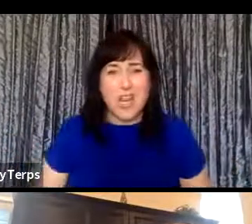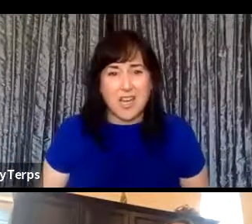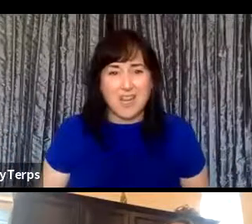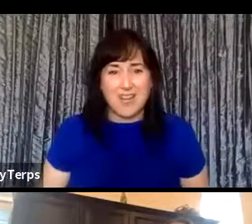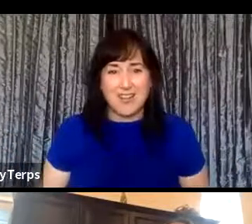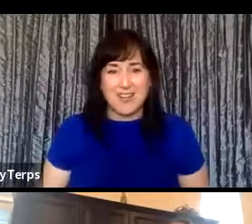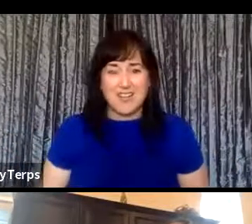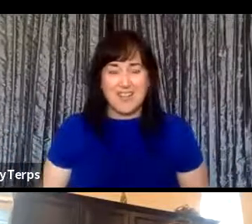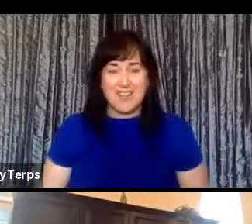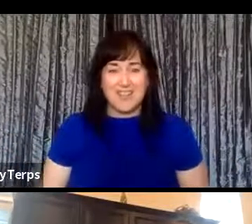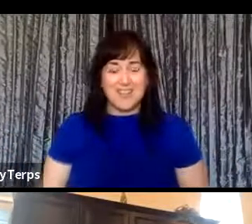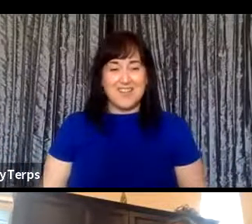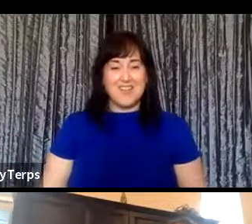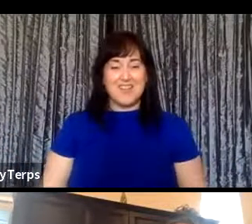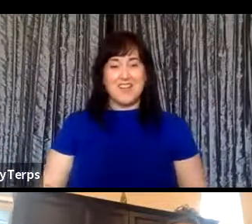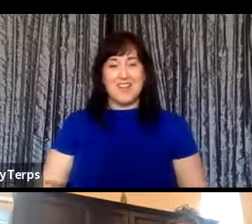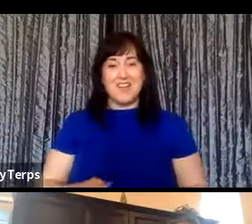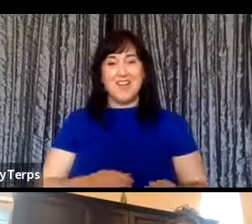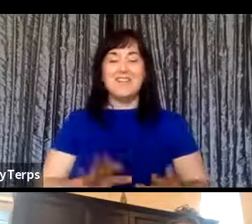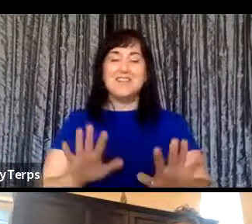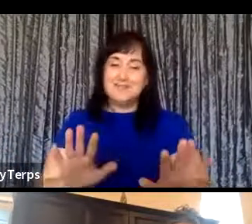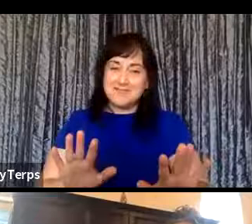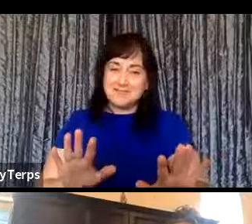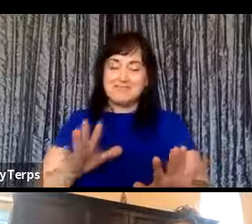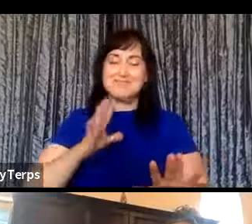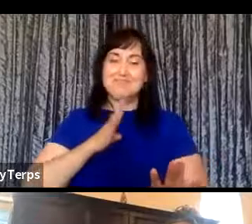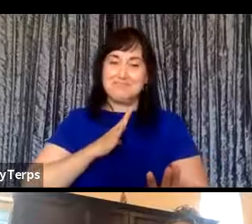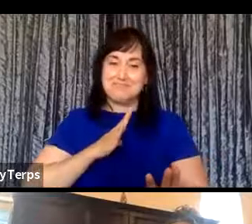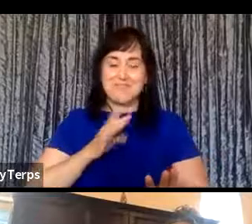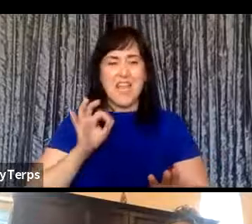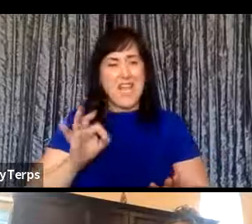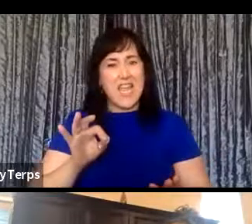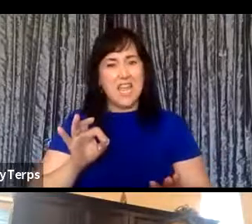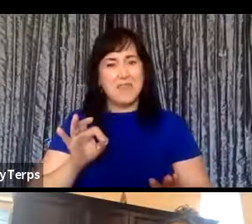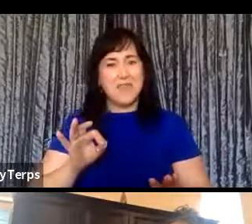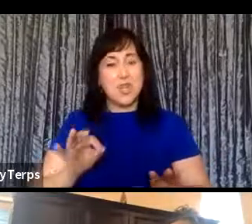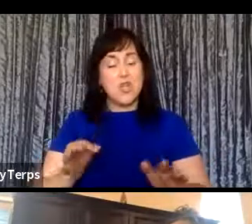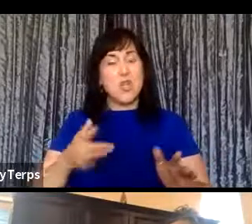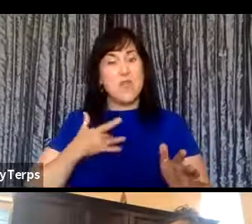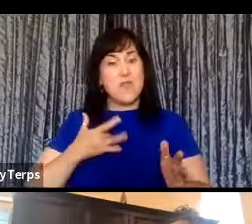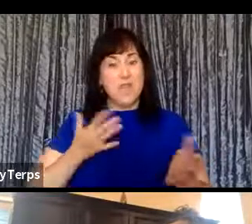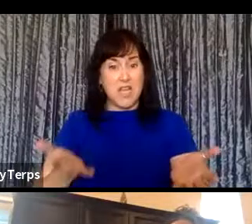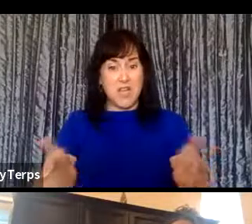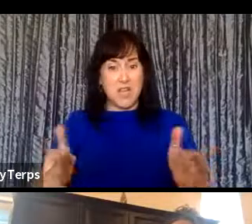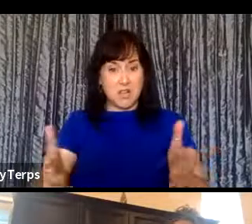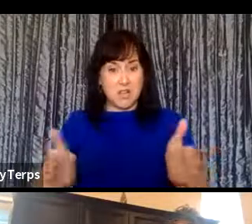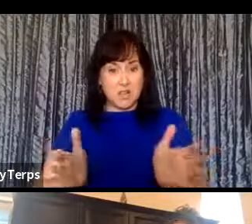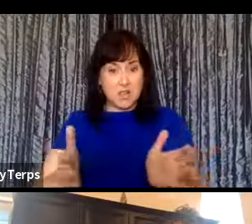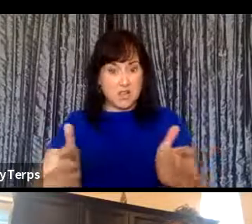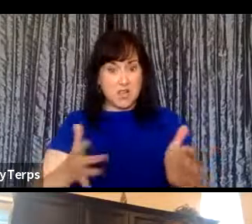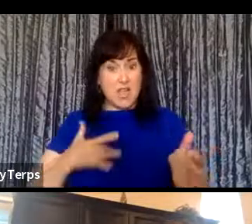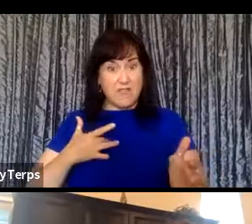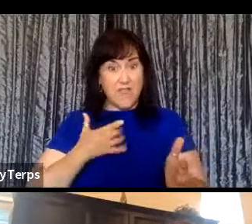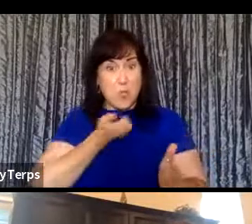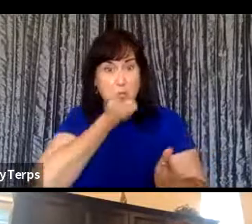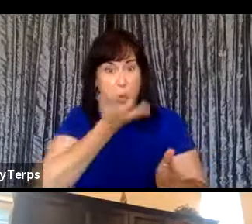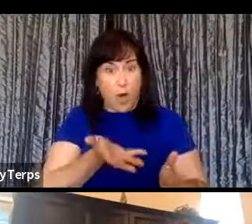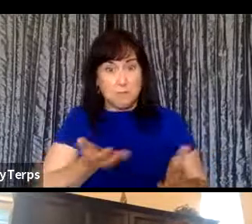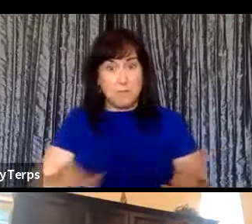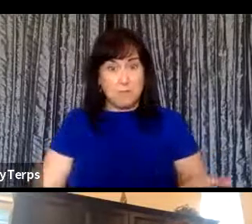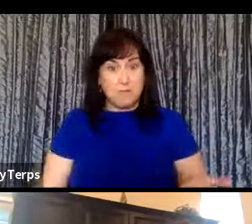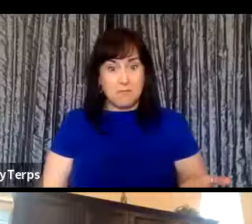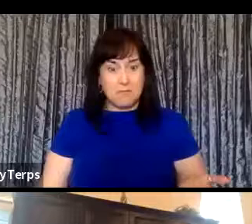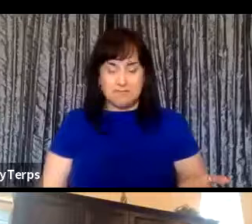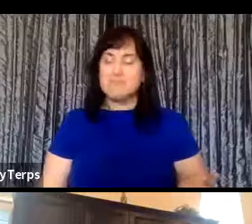very melted chocolate, Kendra. Don't worry. If you feel the sides of the bowl, can you feel a little bit of warmth coming from the bowl? That warmth